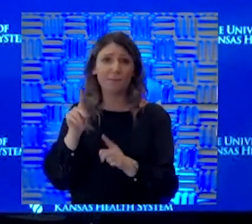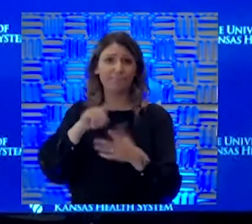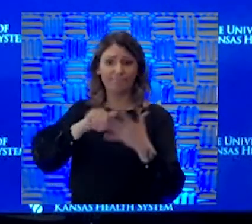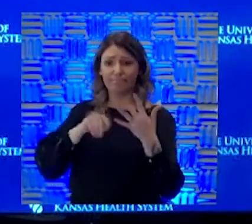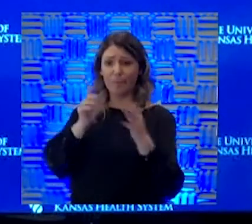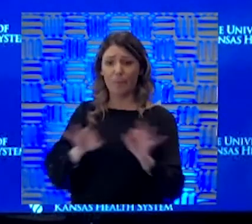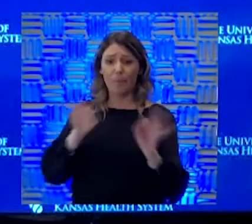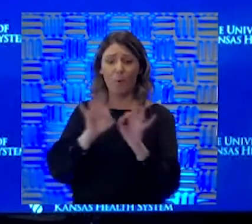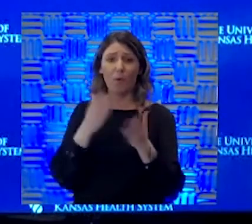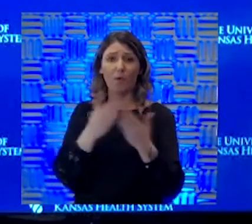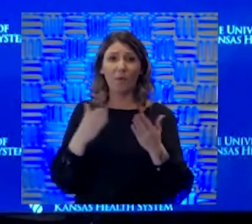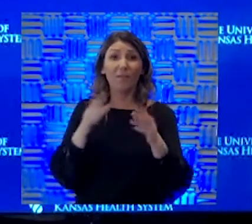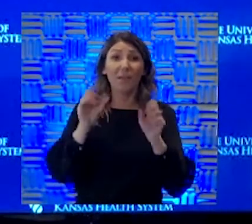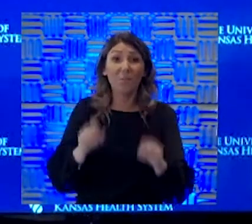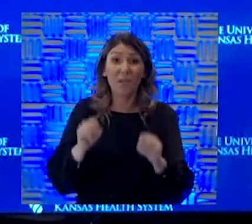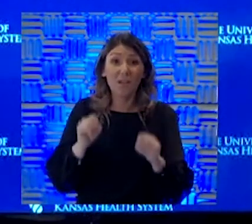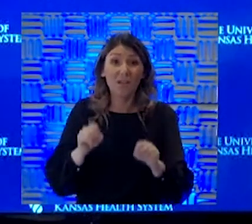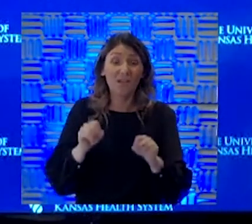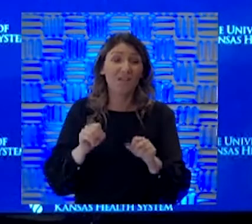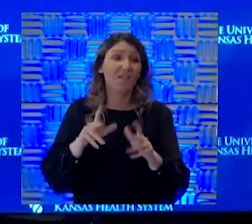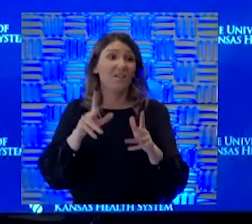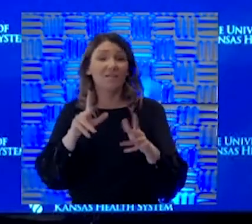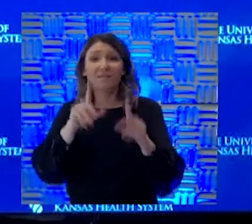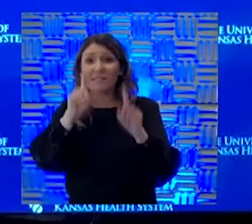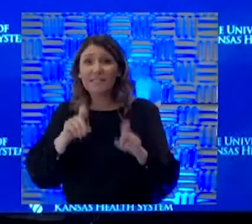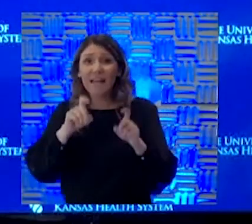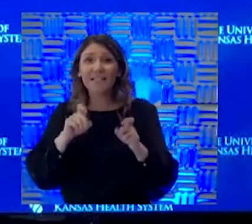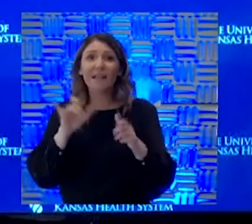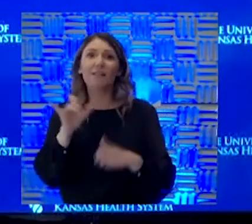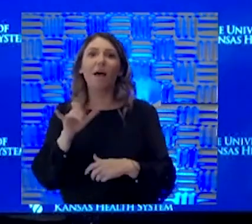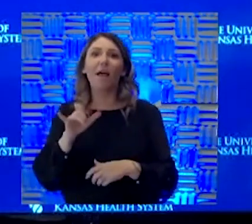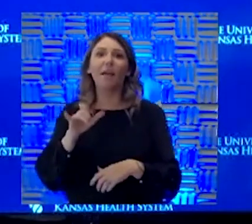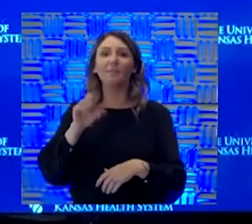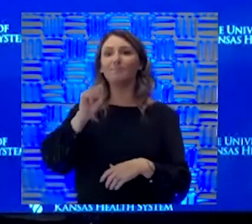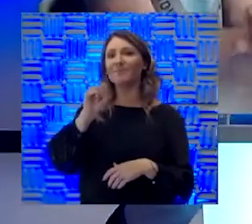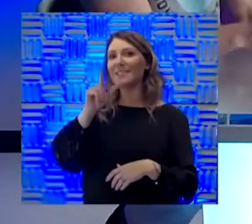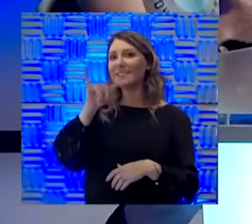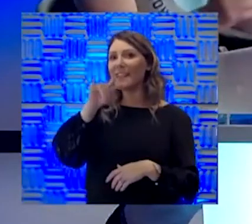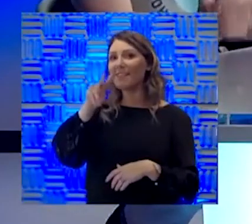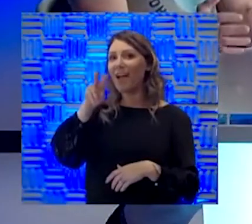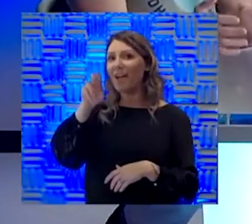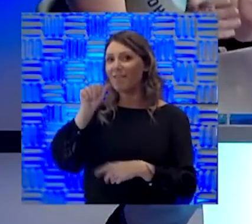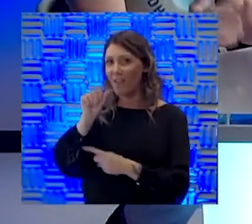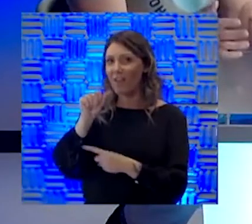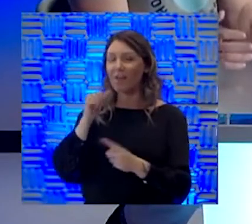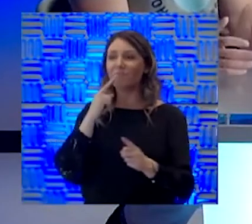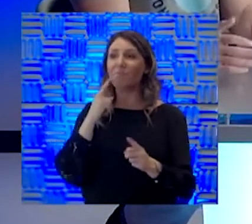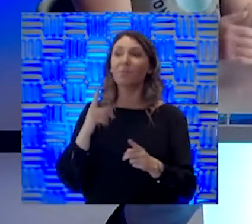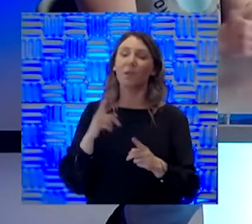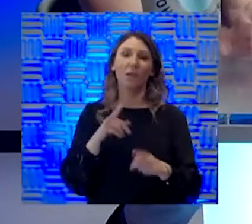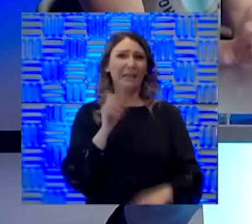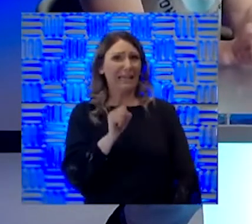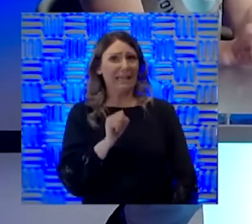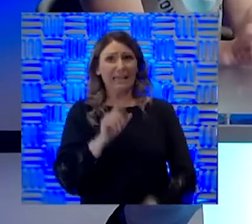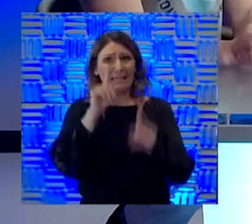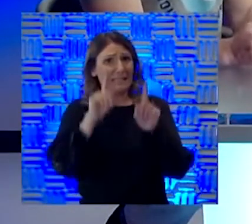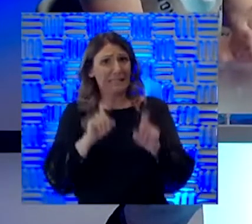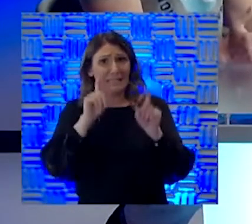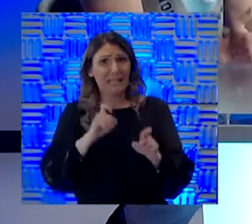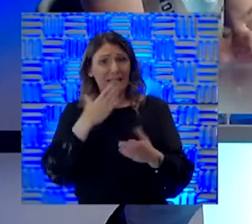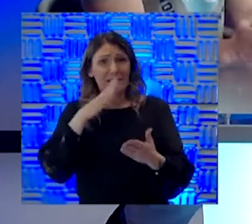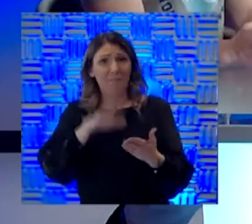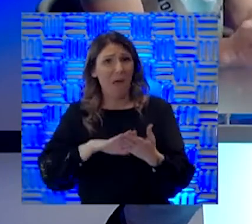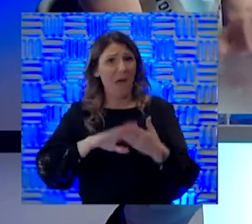the ability to test something else like saliva, Dana, where are we? Oh, that's a great question. Yeah, so the testing is really bad.